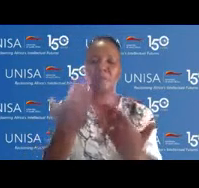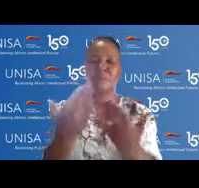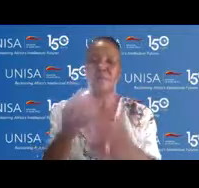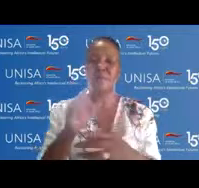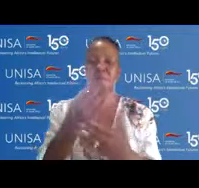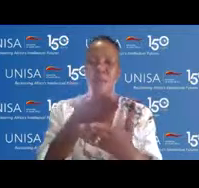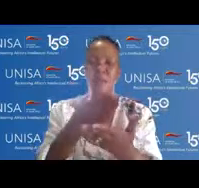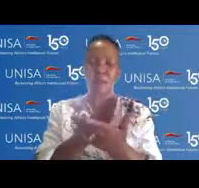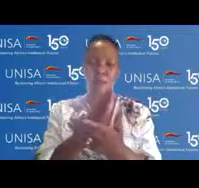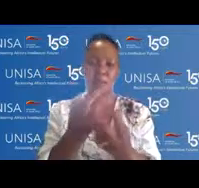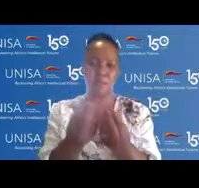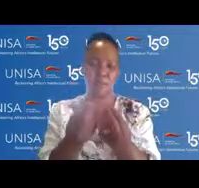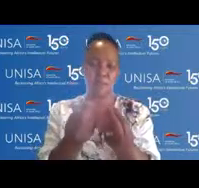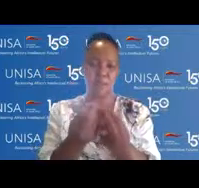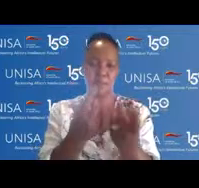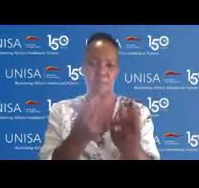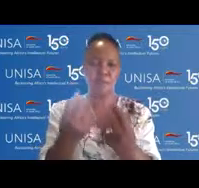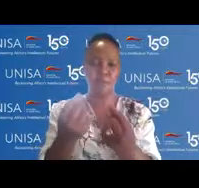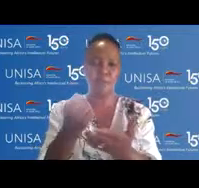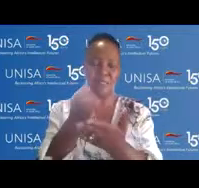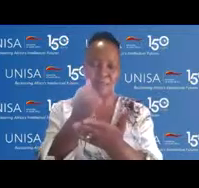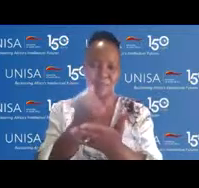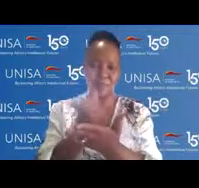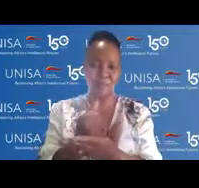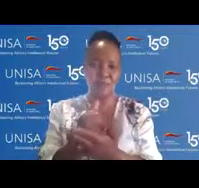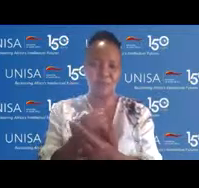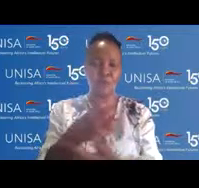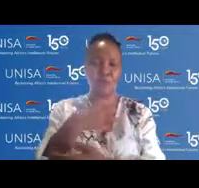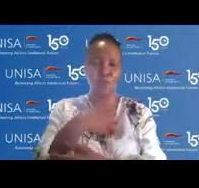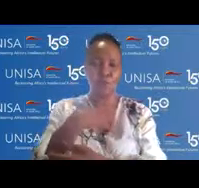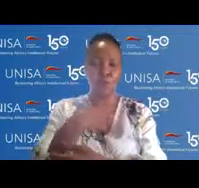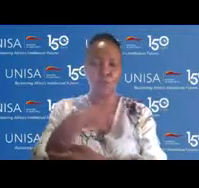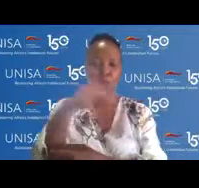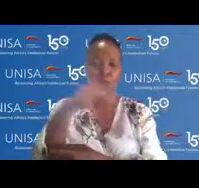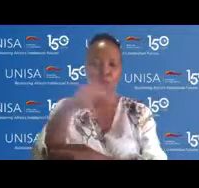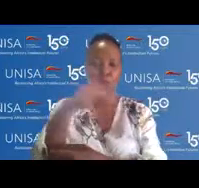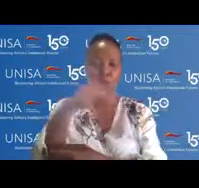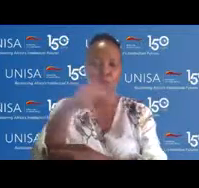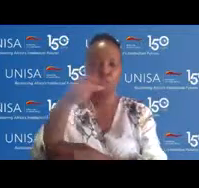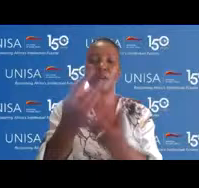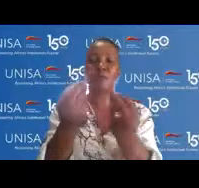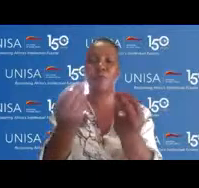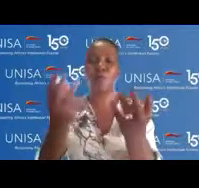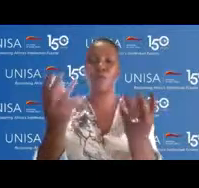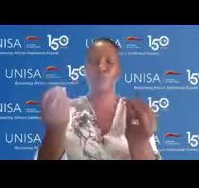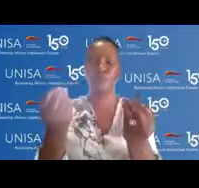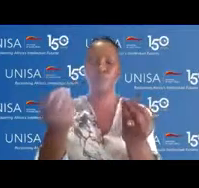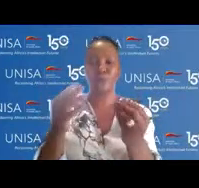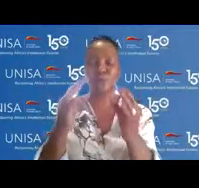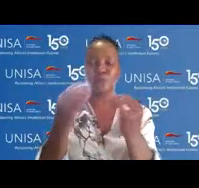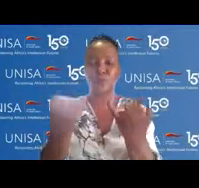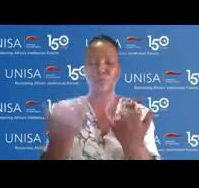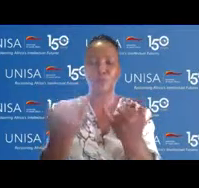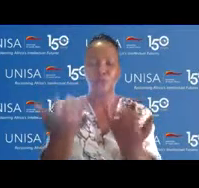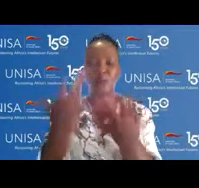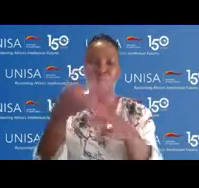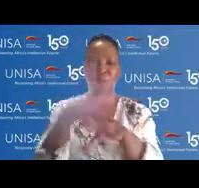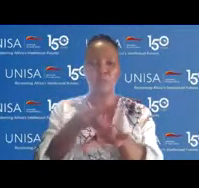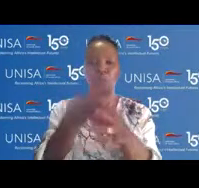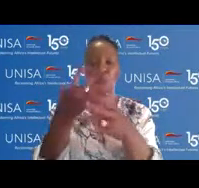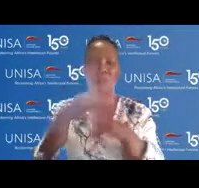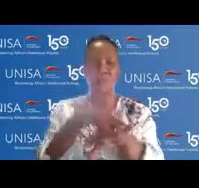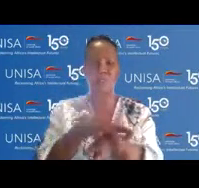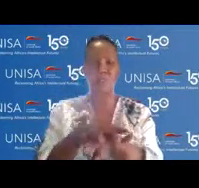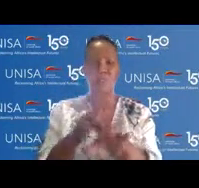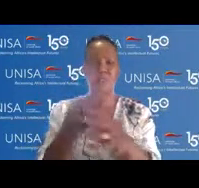they sit with their own QR code that takes the person to their website or blog, or where